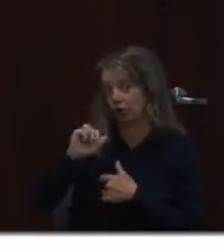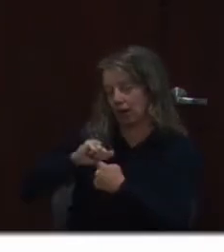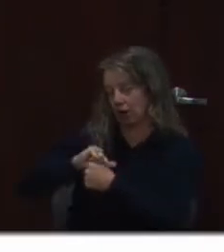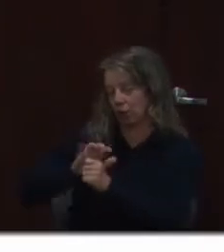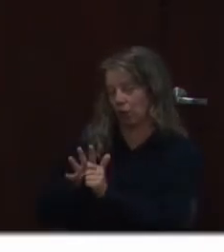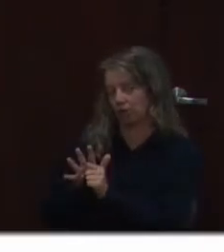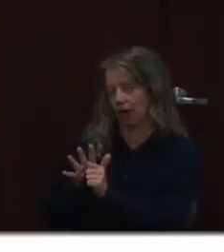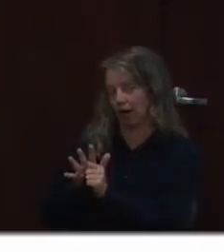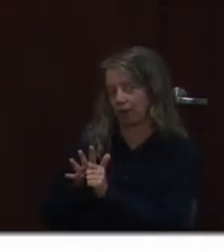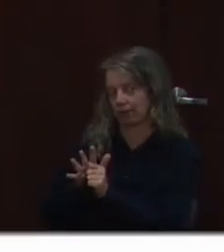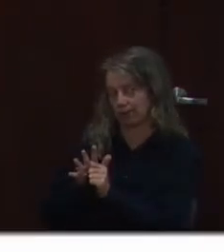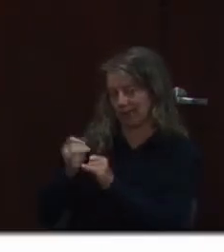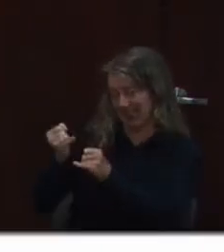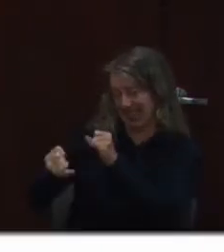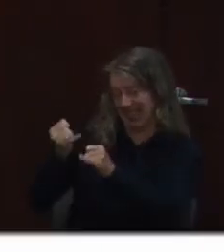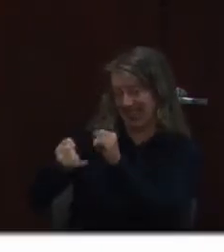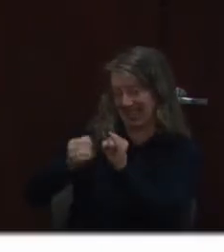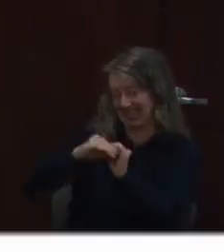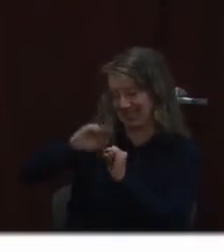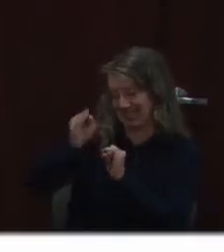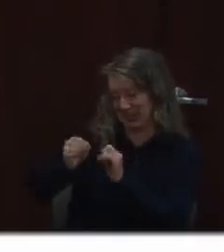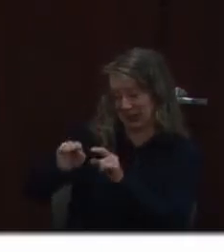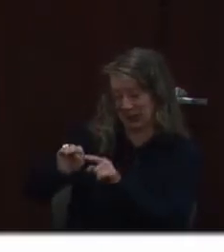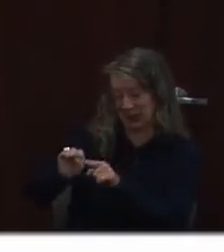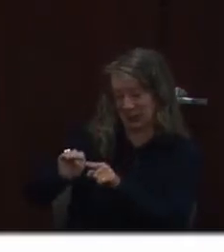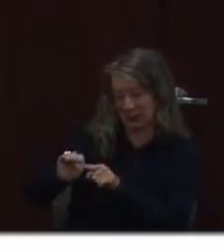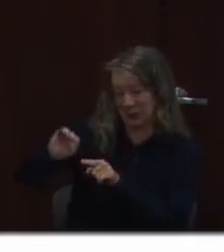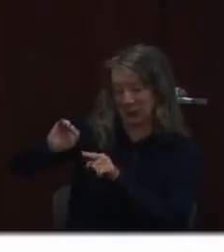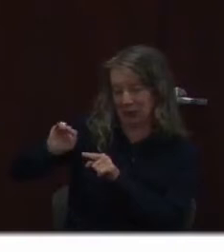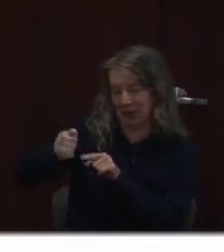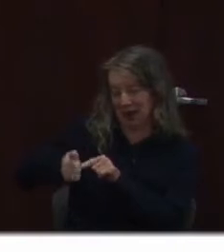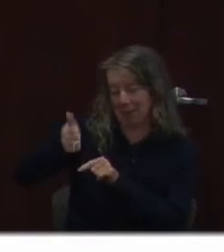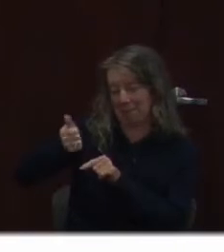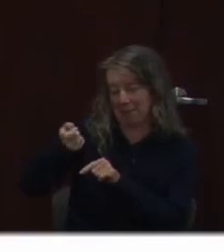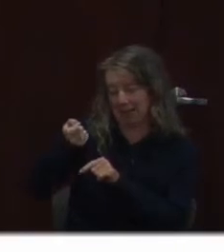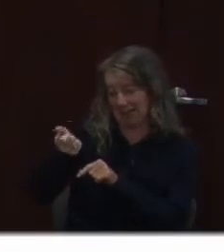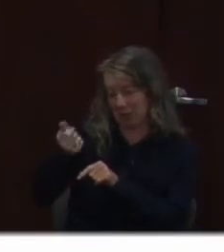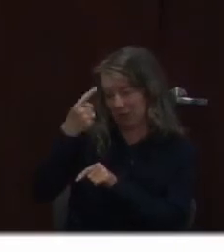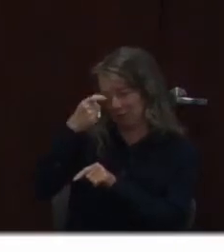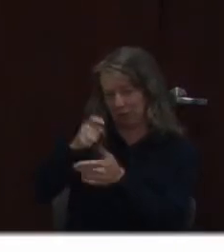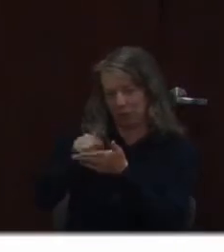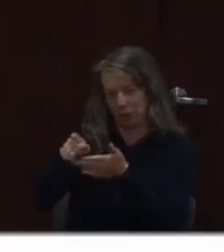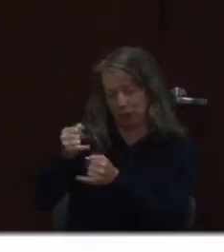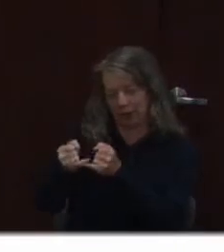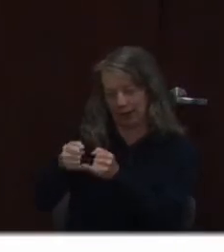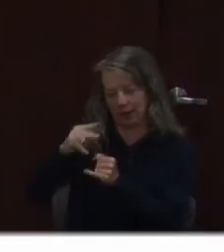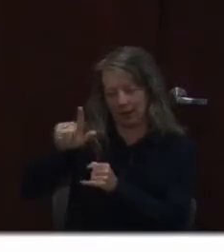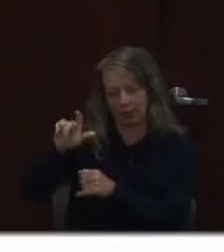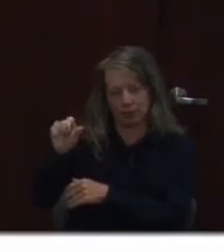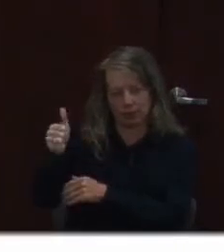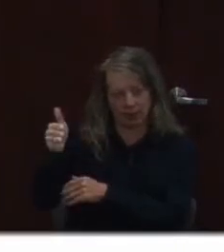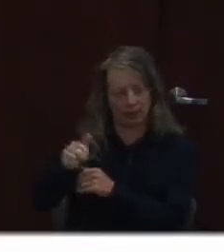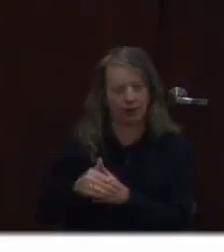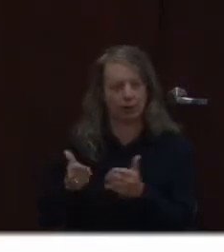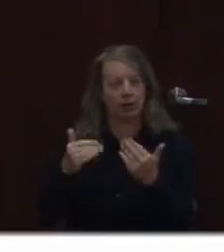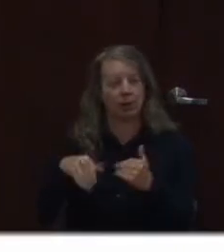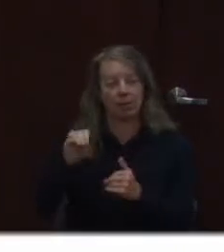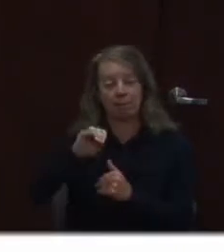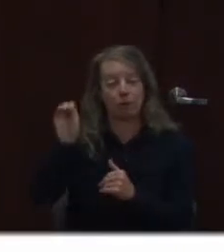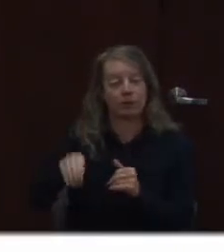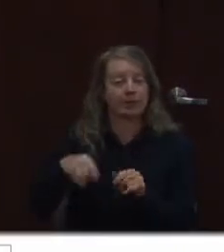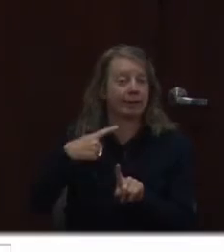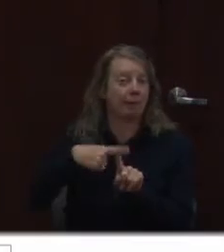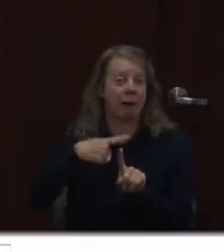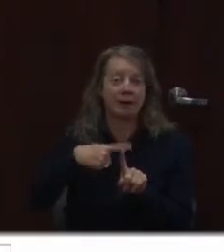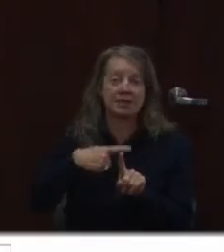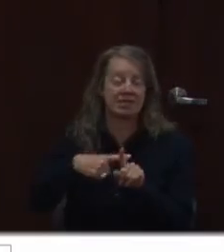up slightly from that very low level the week ending April 10th. And then the percent positivity has